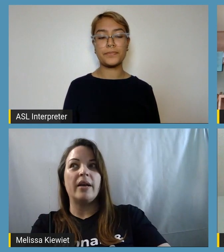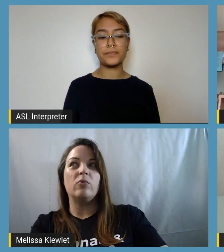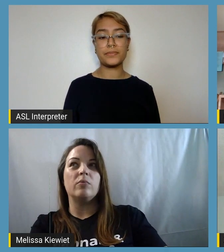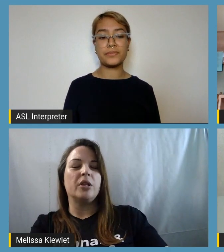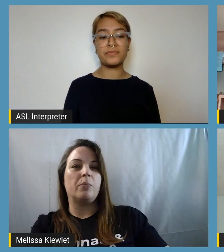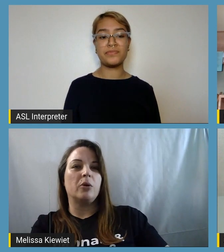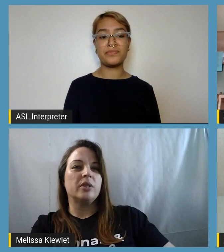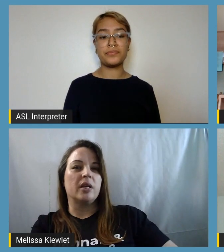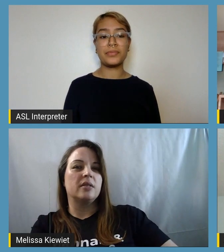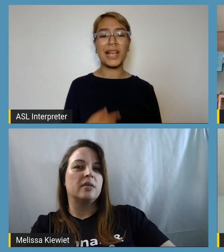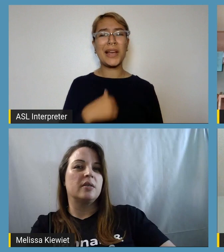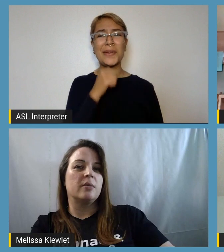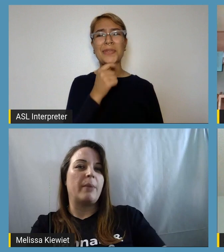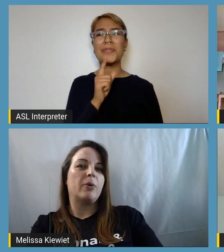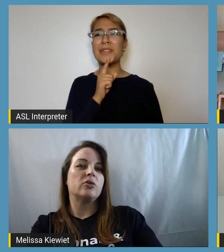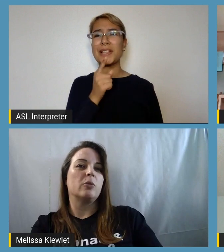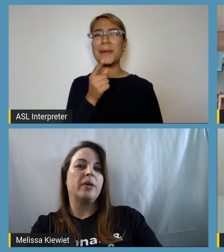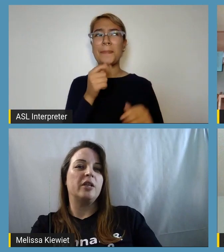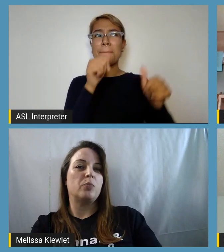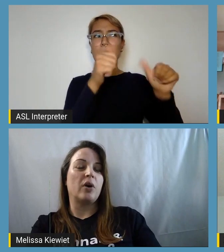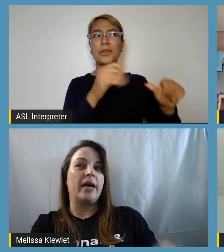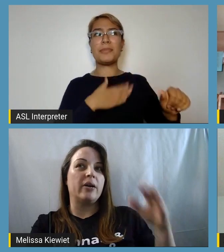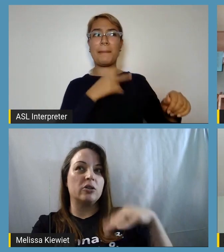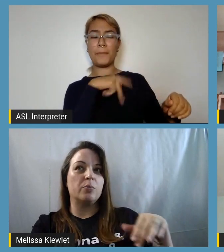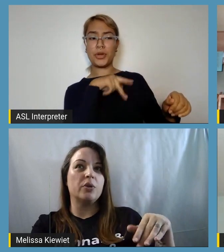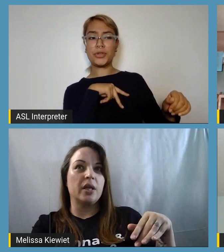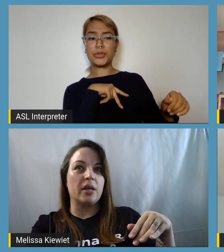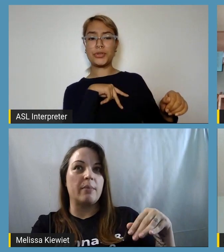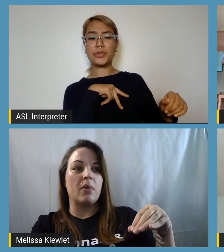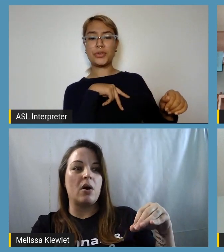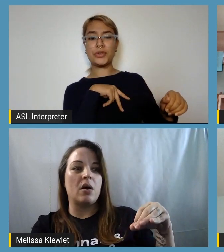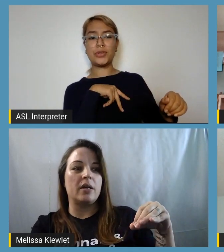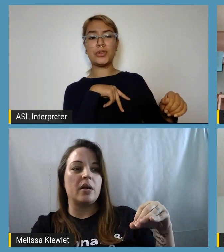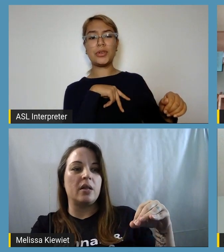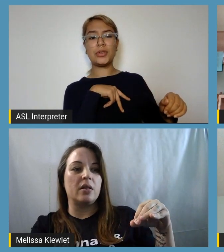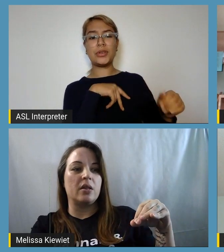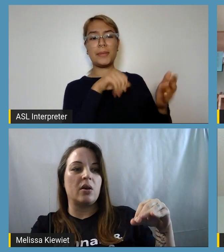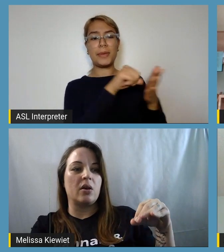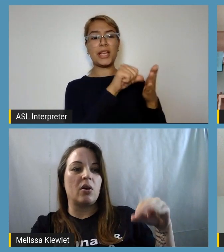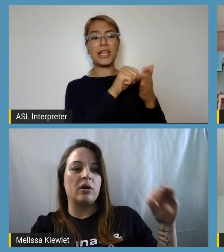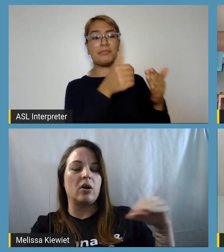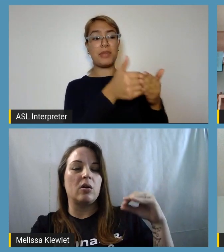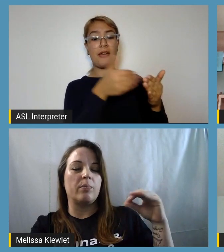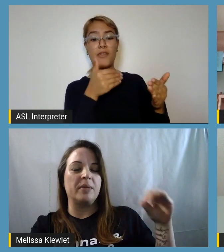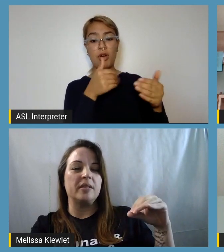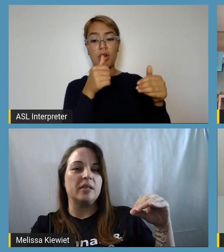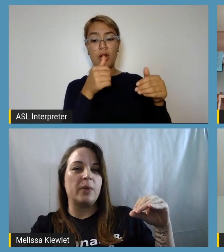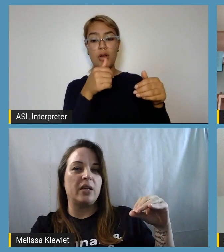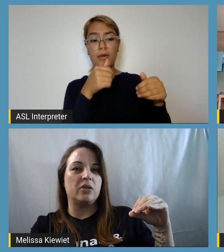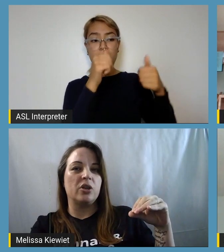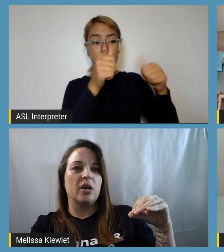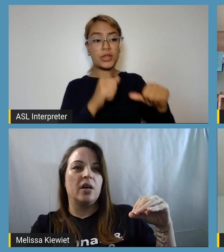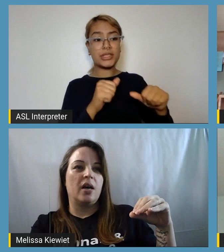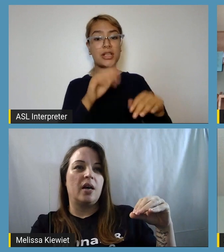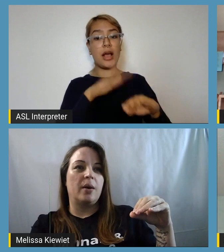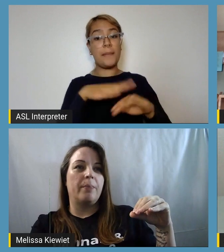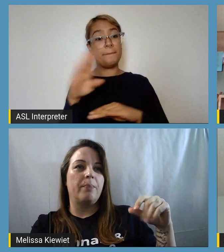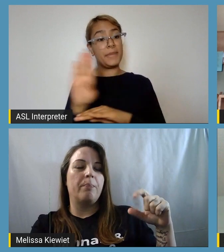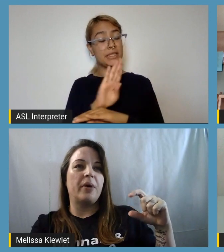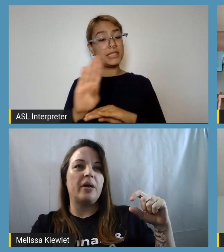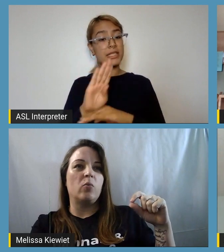I don't really post things to my personal page prior to putting them on our business page.